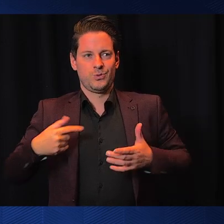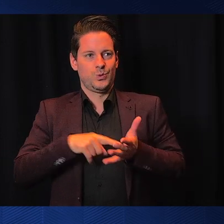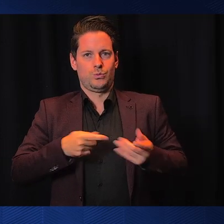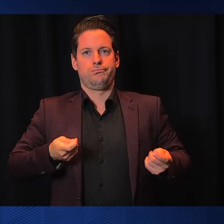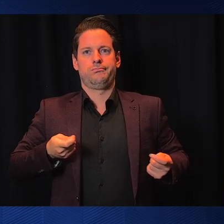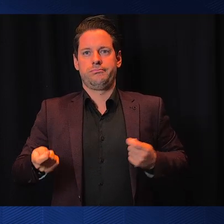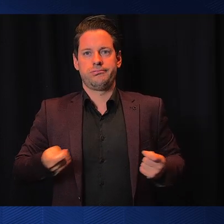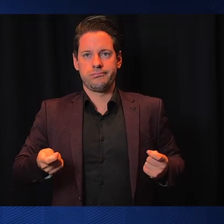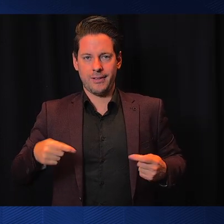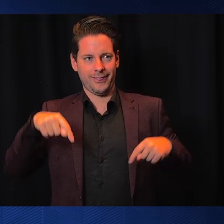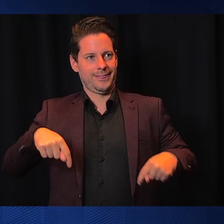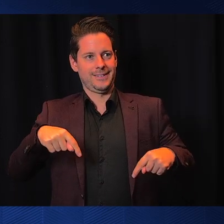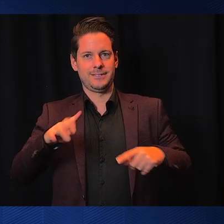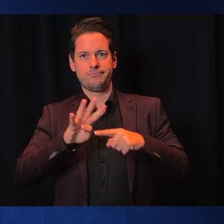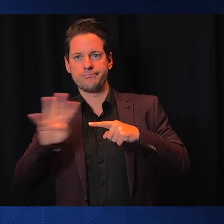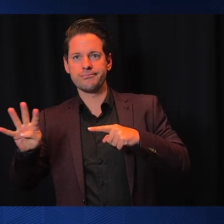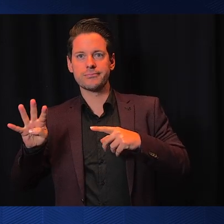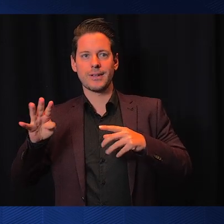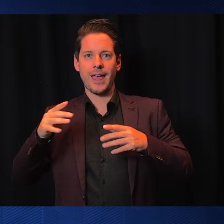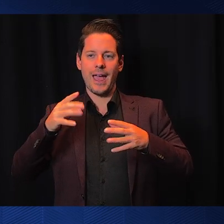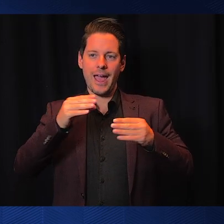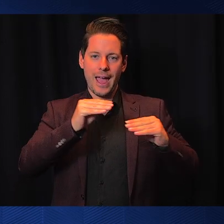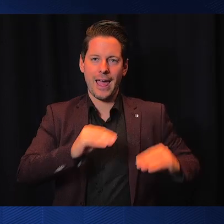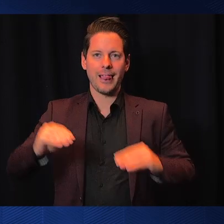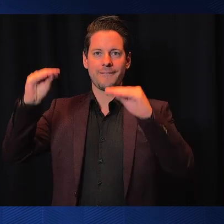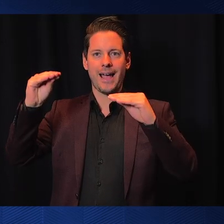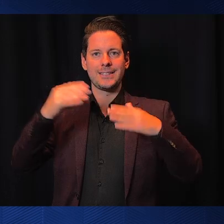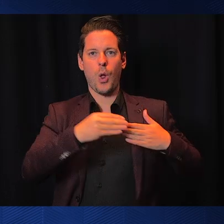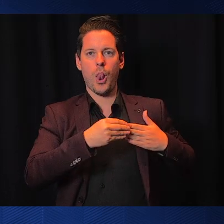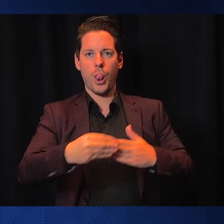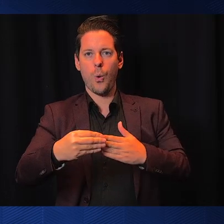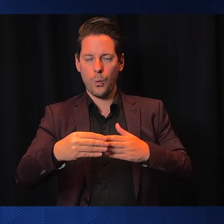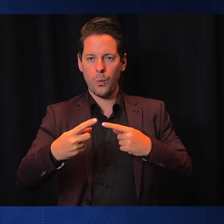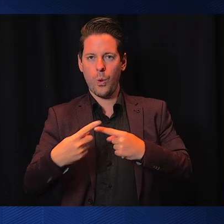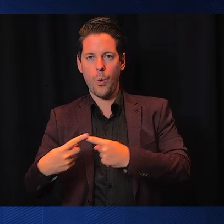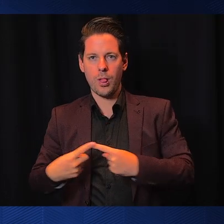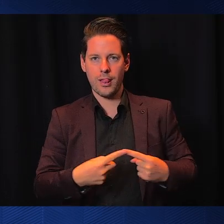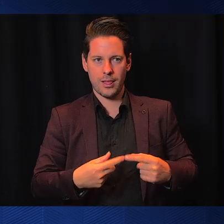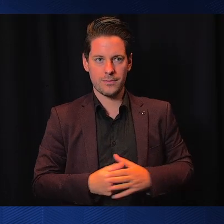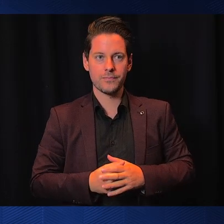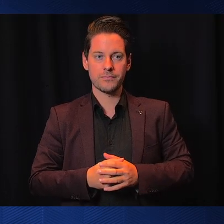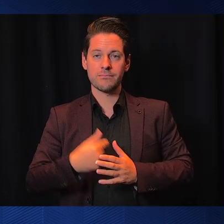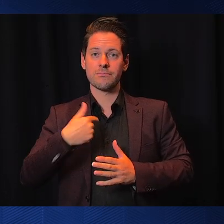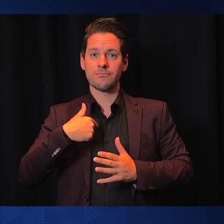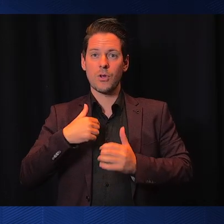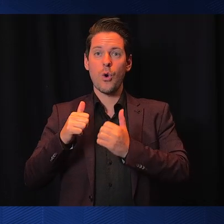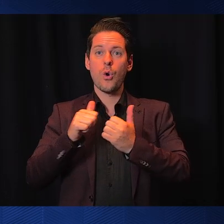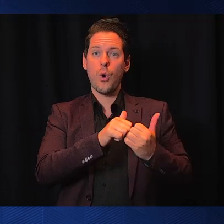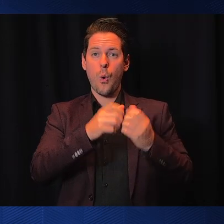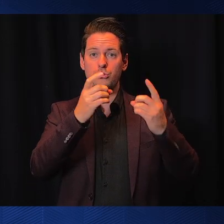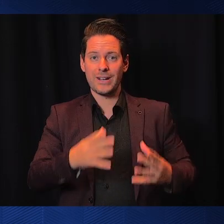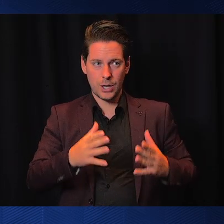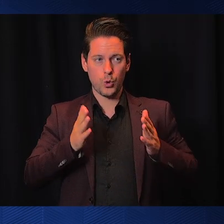this particular session here on elevating local leadership. My name is Kate Sutton. I'm a co-director at Humanitarian Advisory